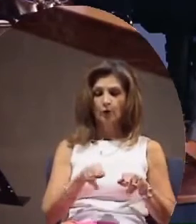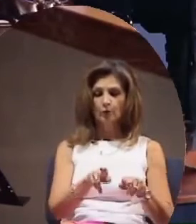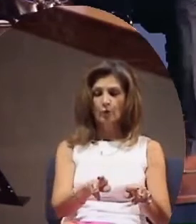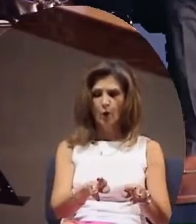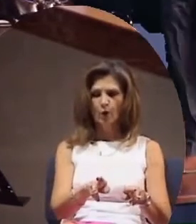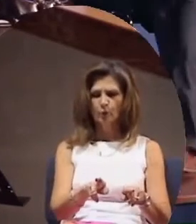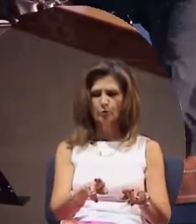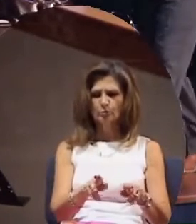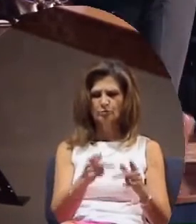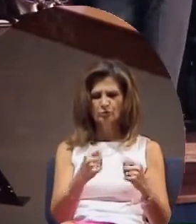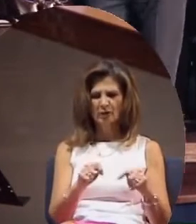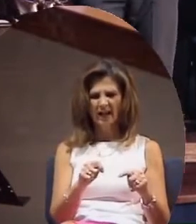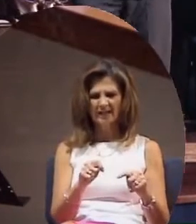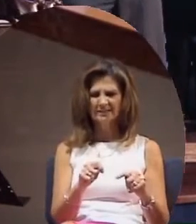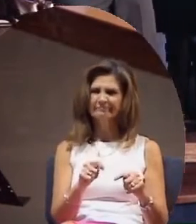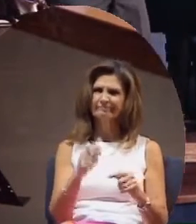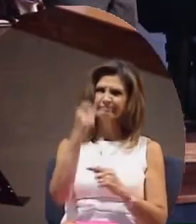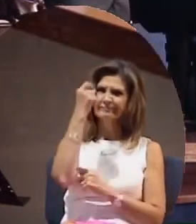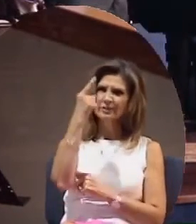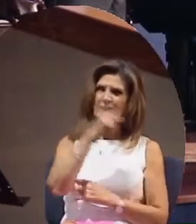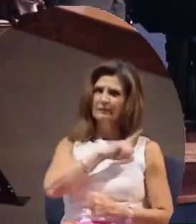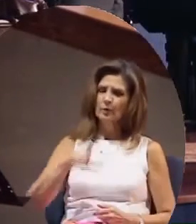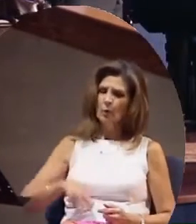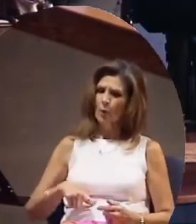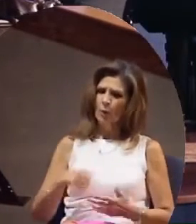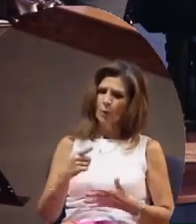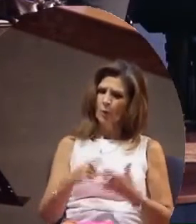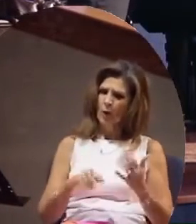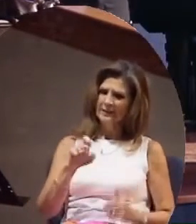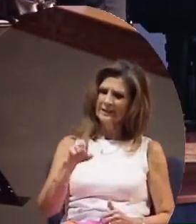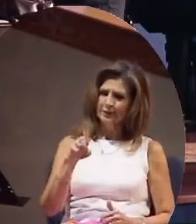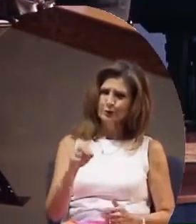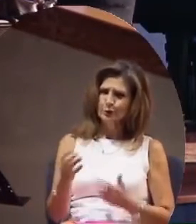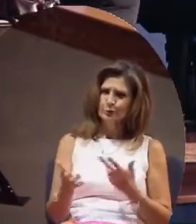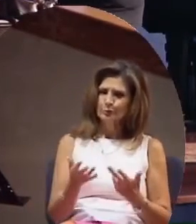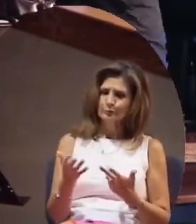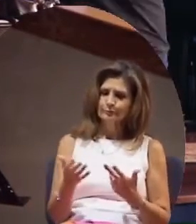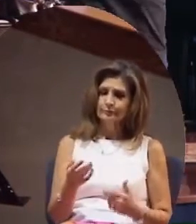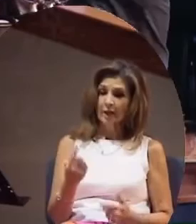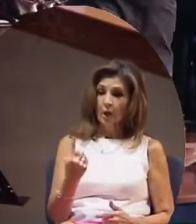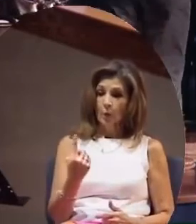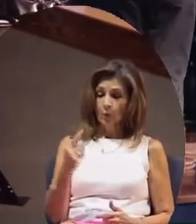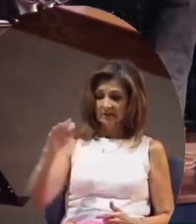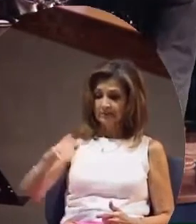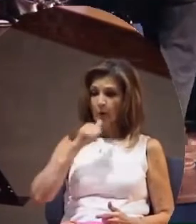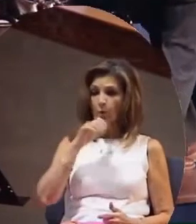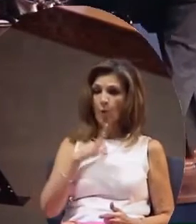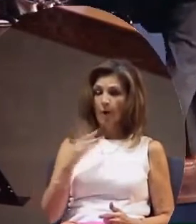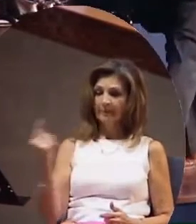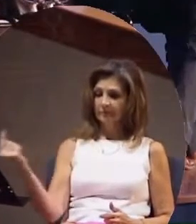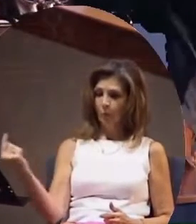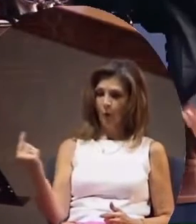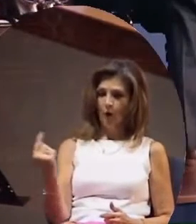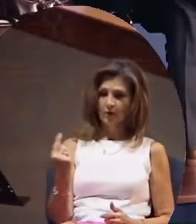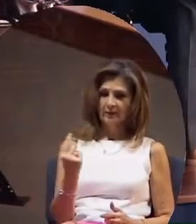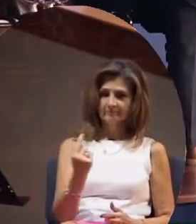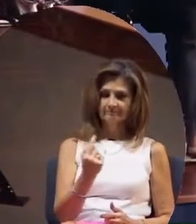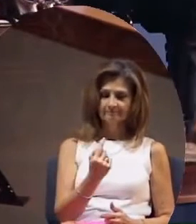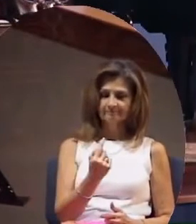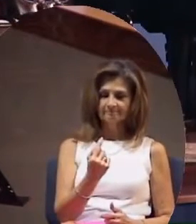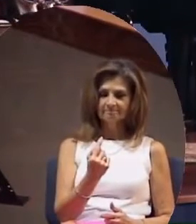was just trying to get with the Lord about whether we ought to go any further. And there's a little woman come walking down the road. I'll never forget this.